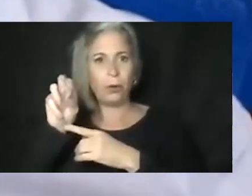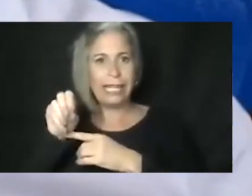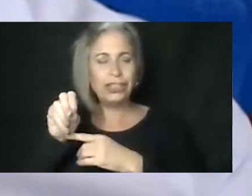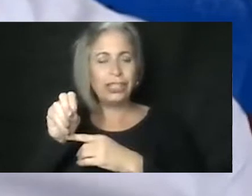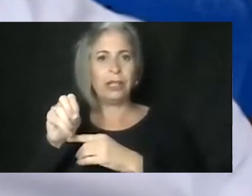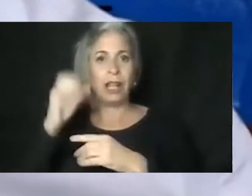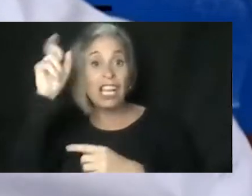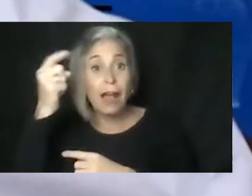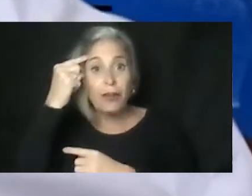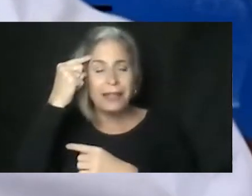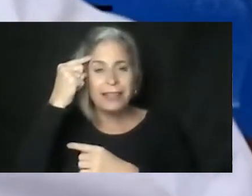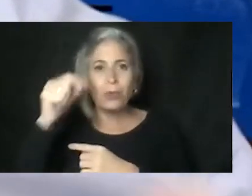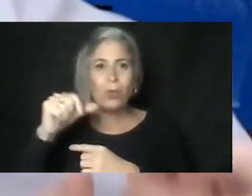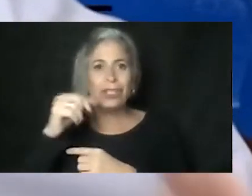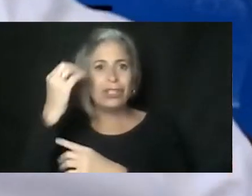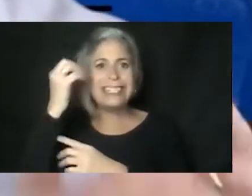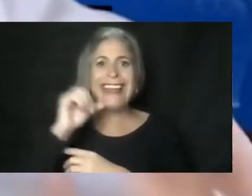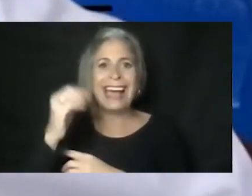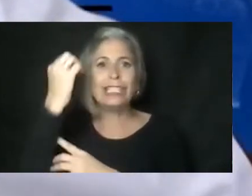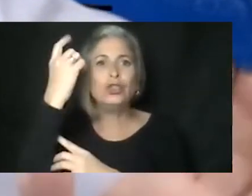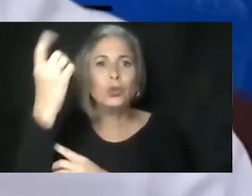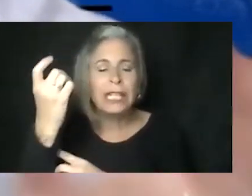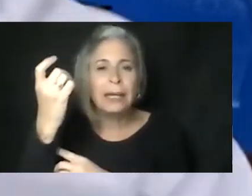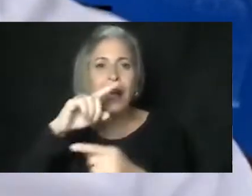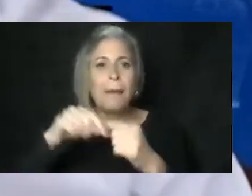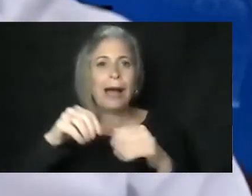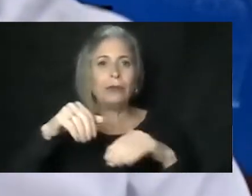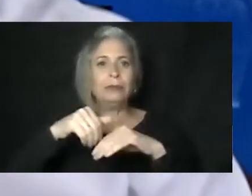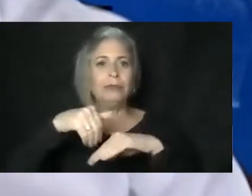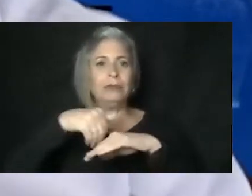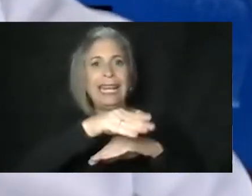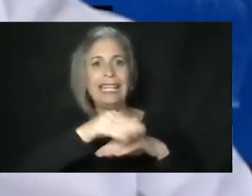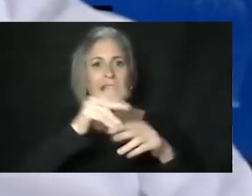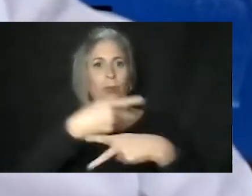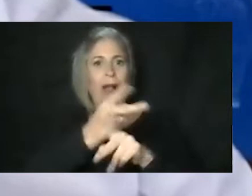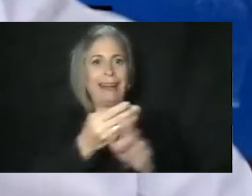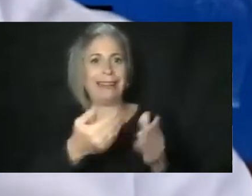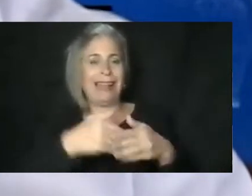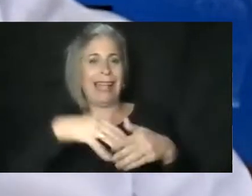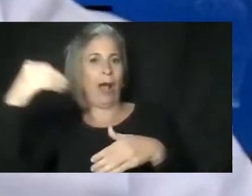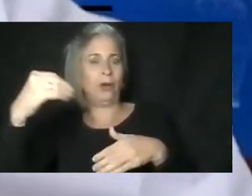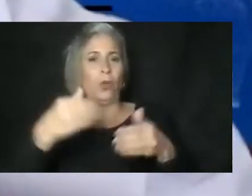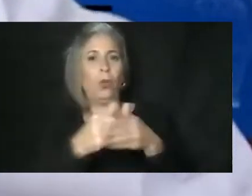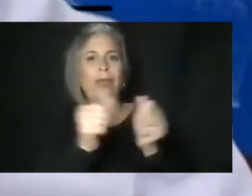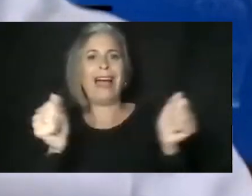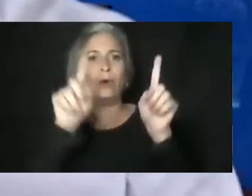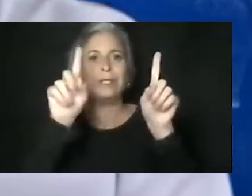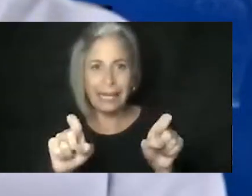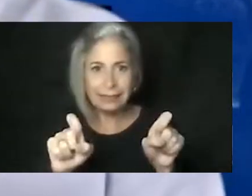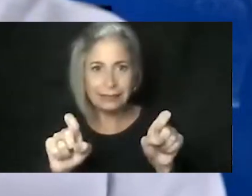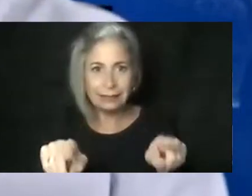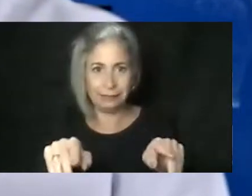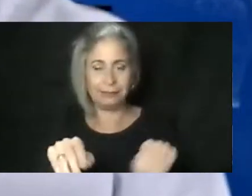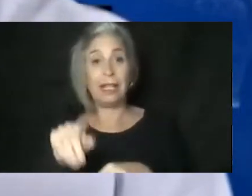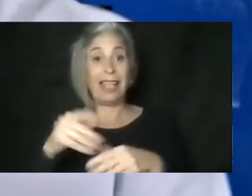dream of rolling a product out without having it tested in the way that Fable is doing it first. But you guys have the pleasure of having